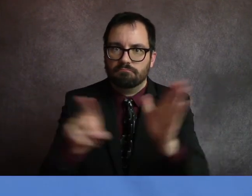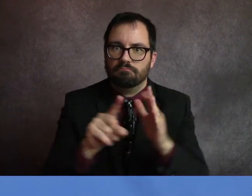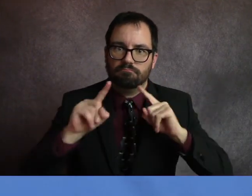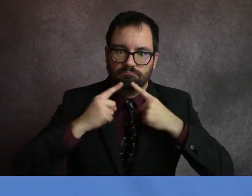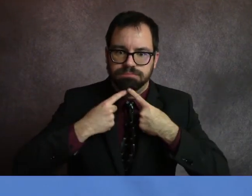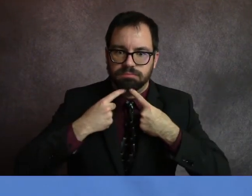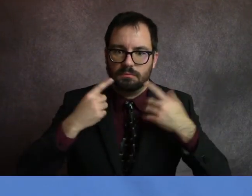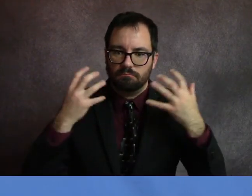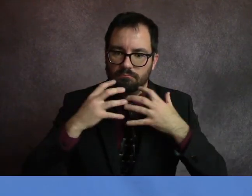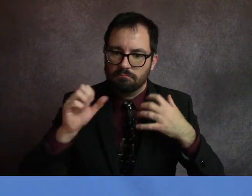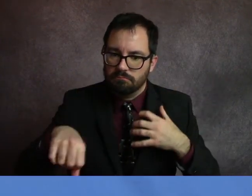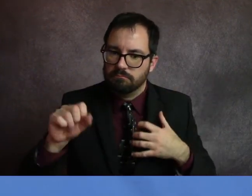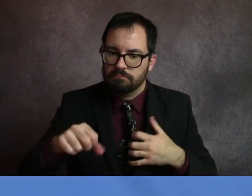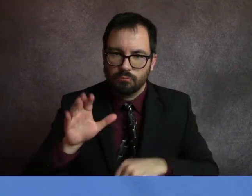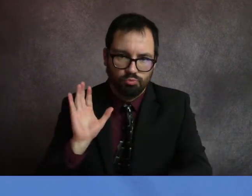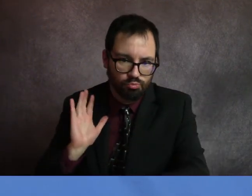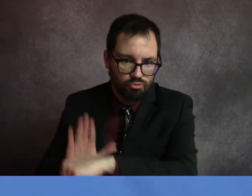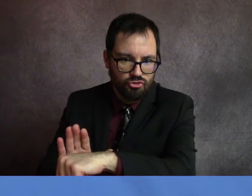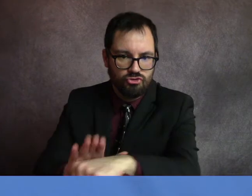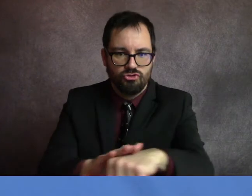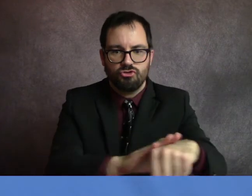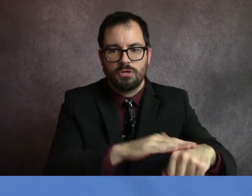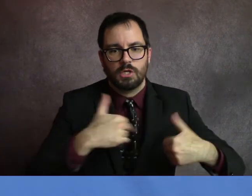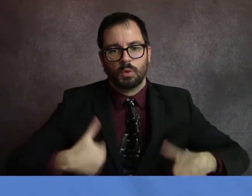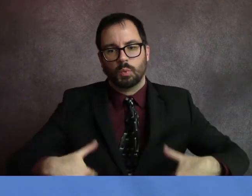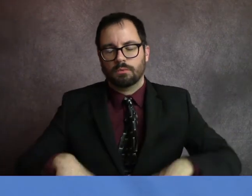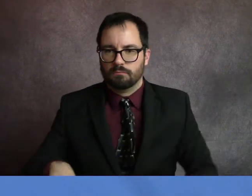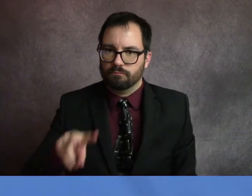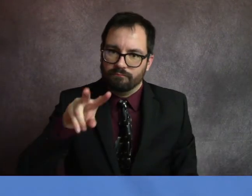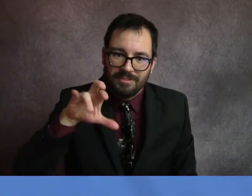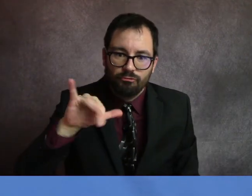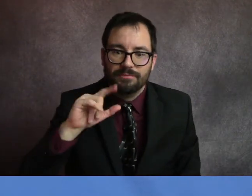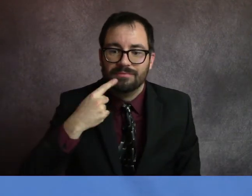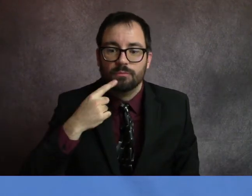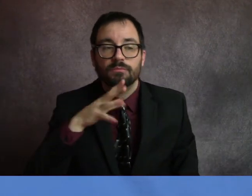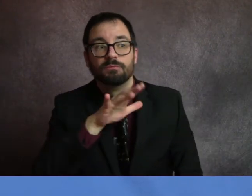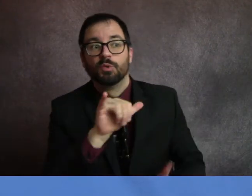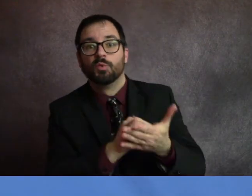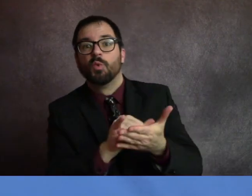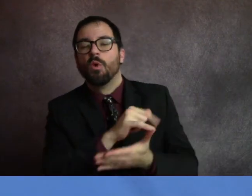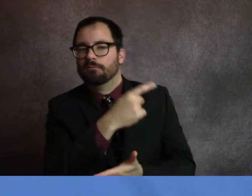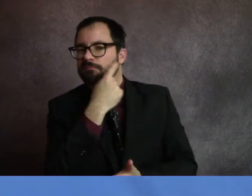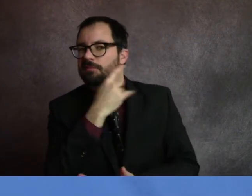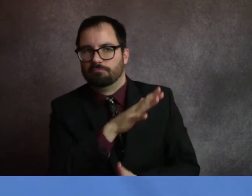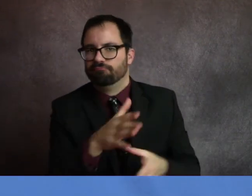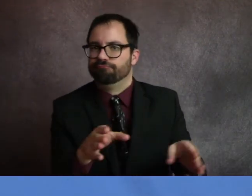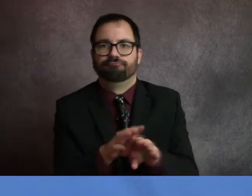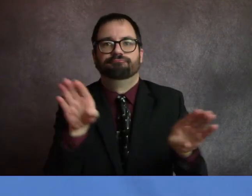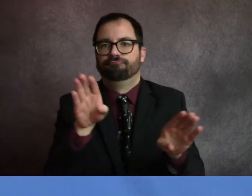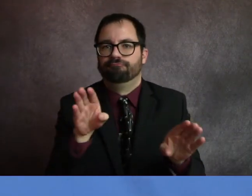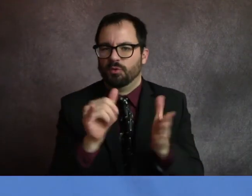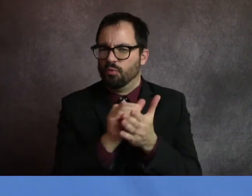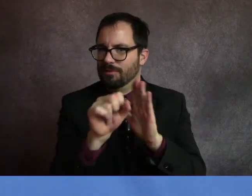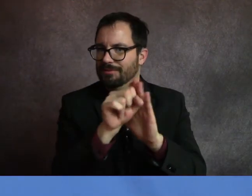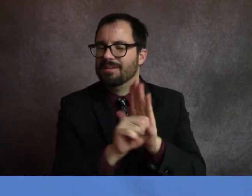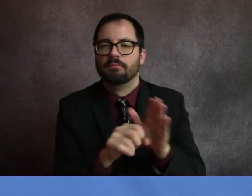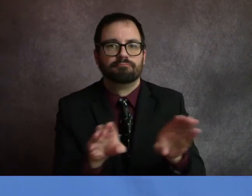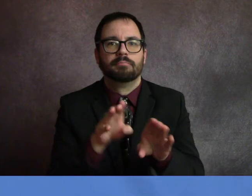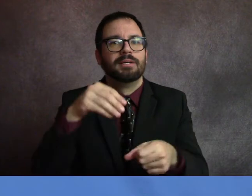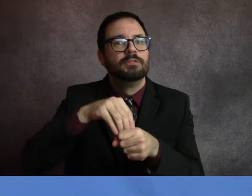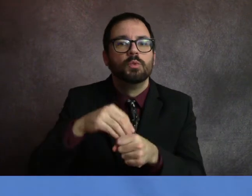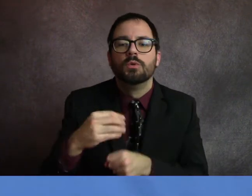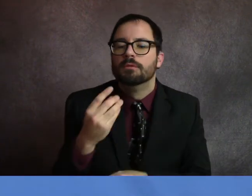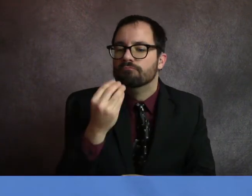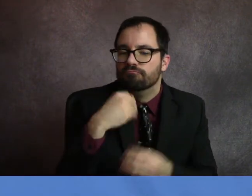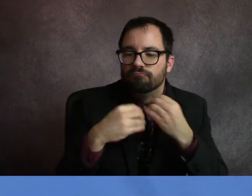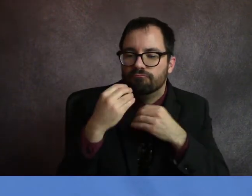this. This is serious. When you see, you know, New York, the state of New York shutting down indoor dining, they're a little ahead of us as